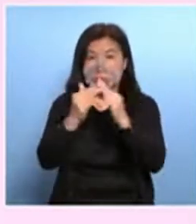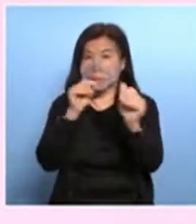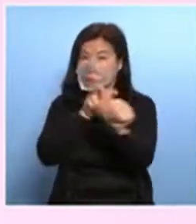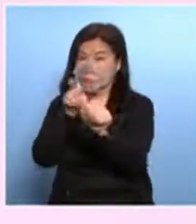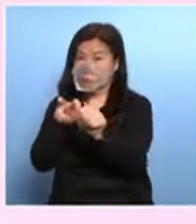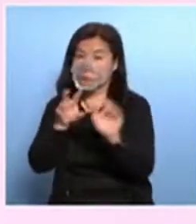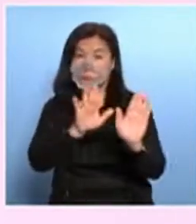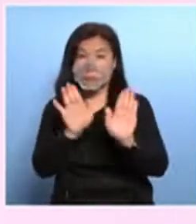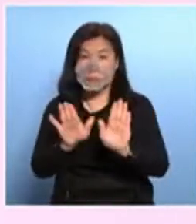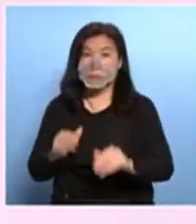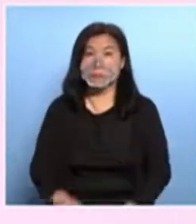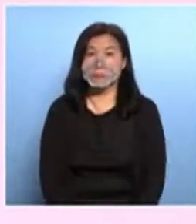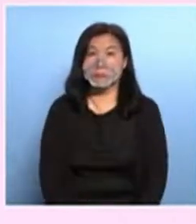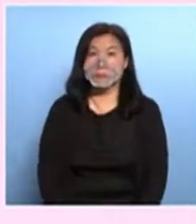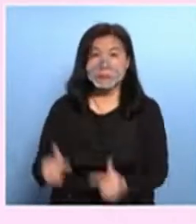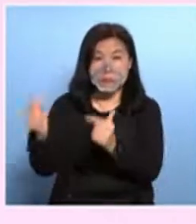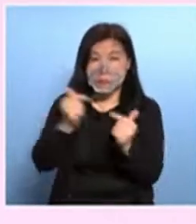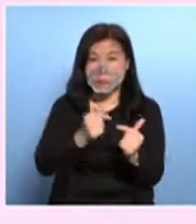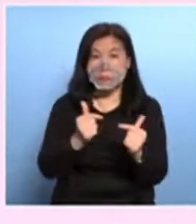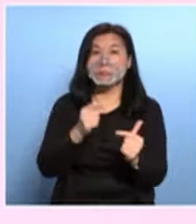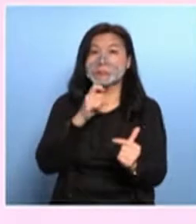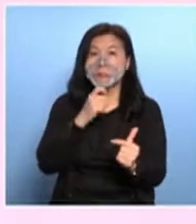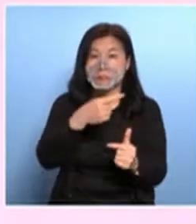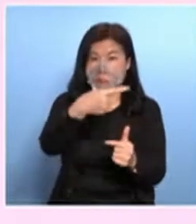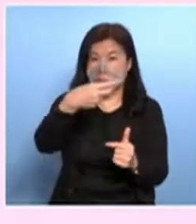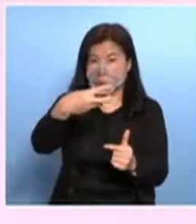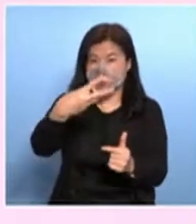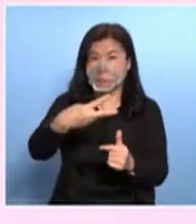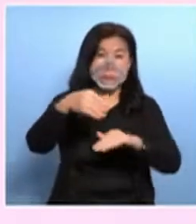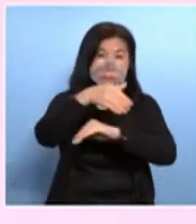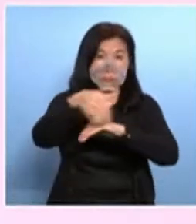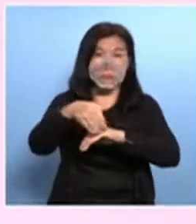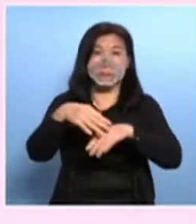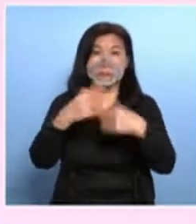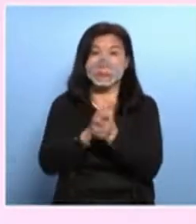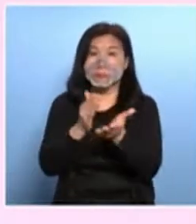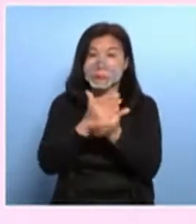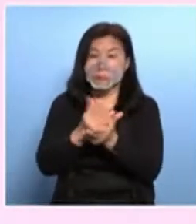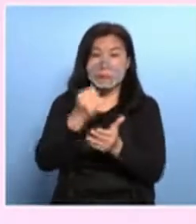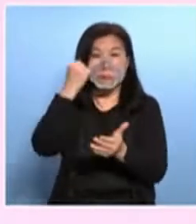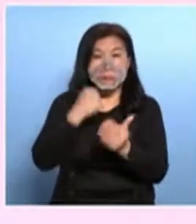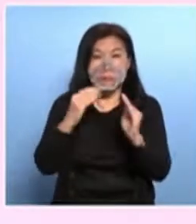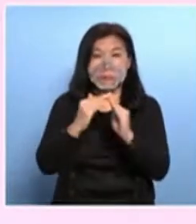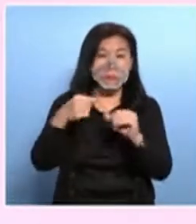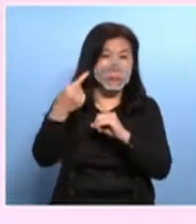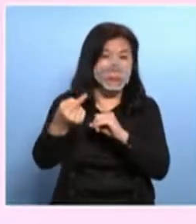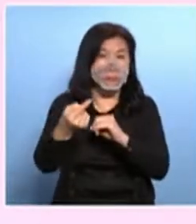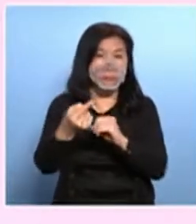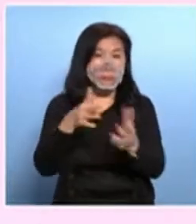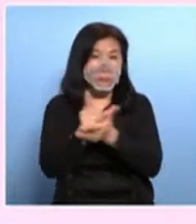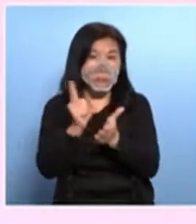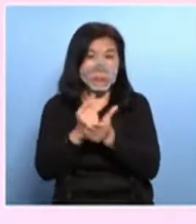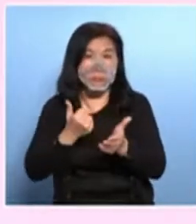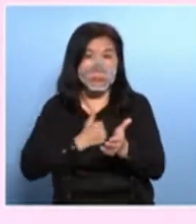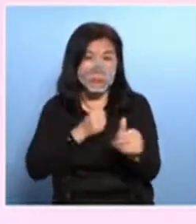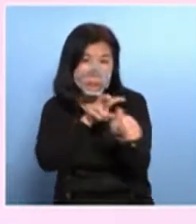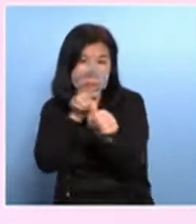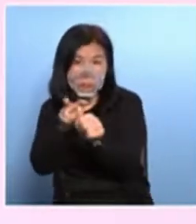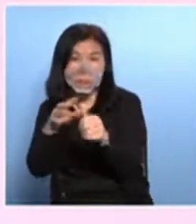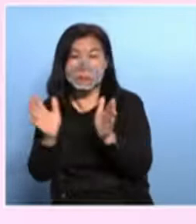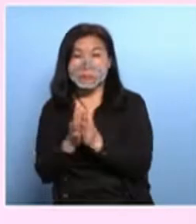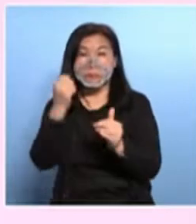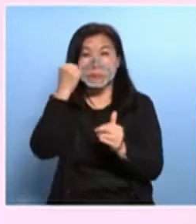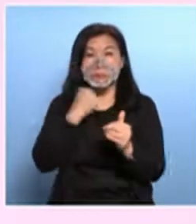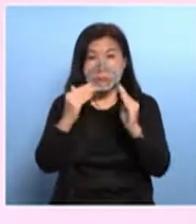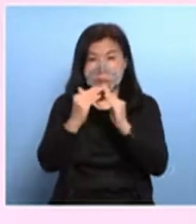will regularize 3 pilot schemes, namely the pilot scheme on multidisciplinary outreaching support teams for the elderly,